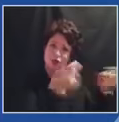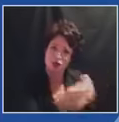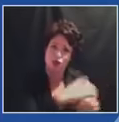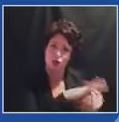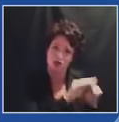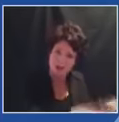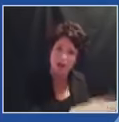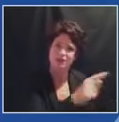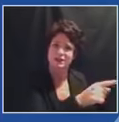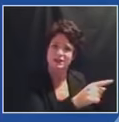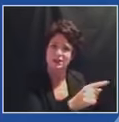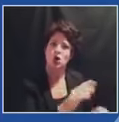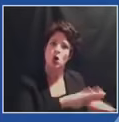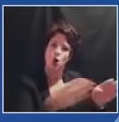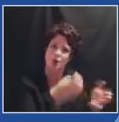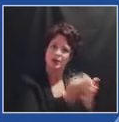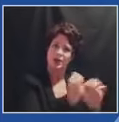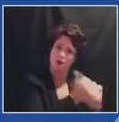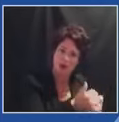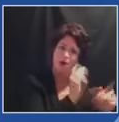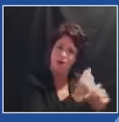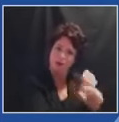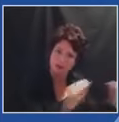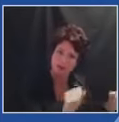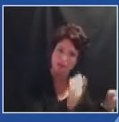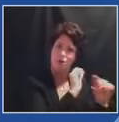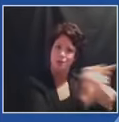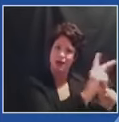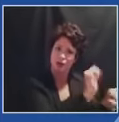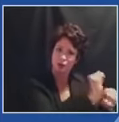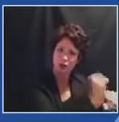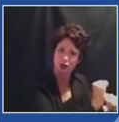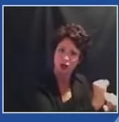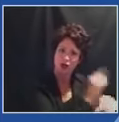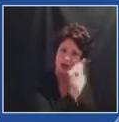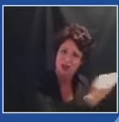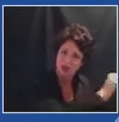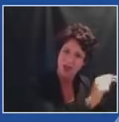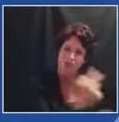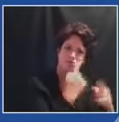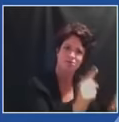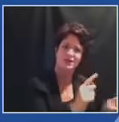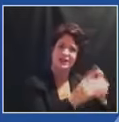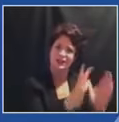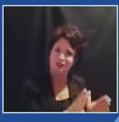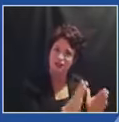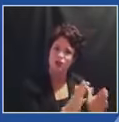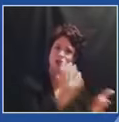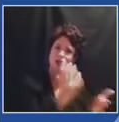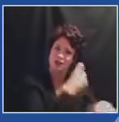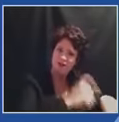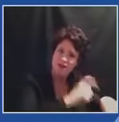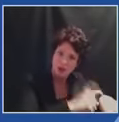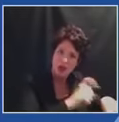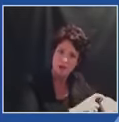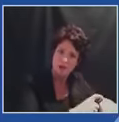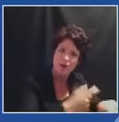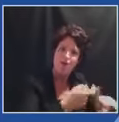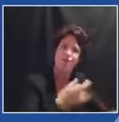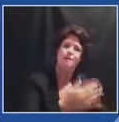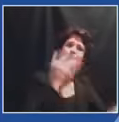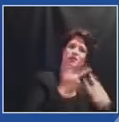their economies and put their people safely back to work. Other leaders didn't waste time they were given from the start